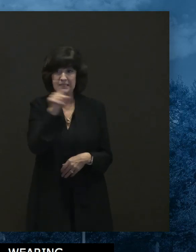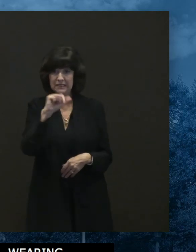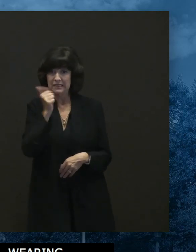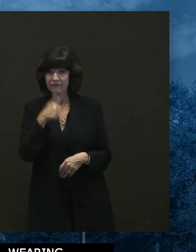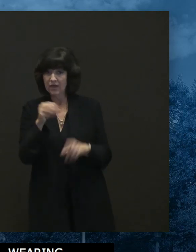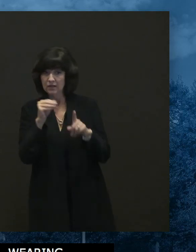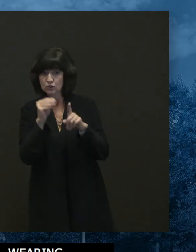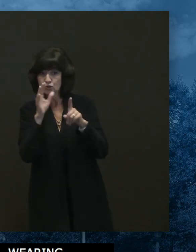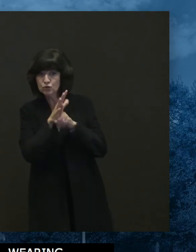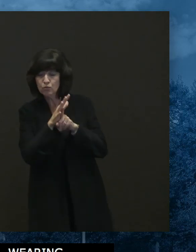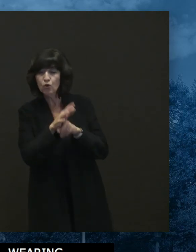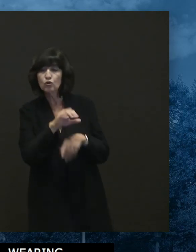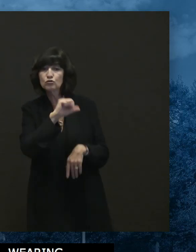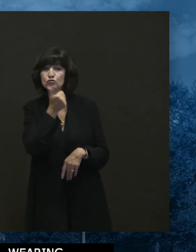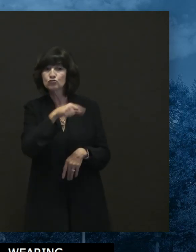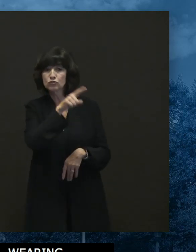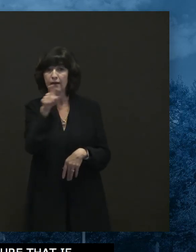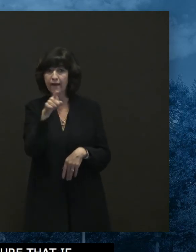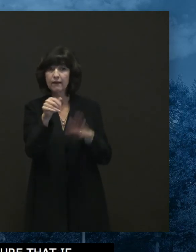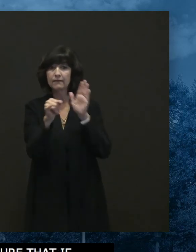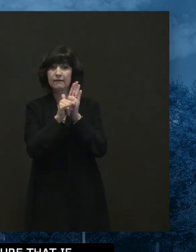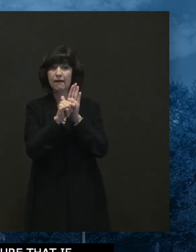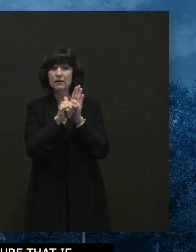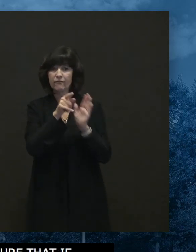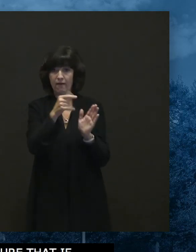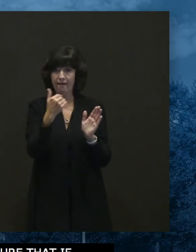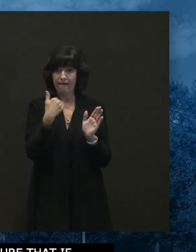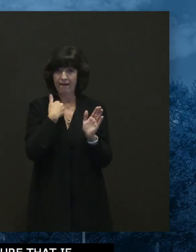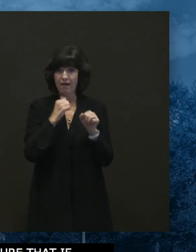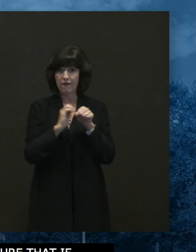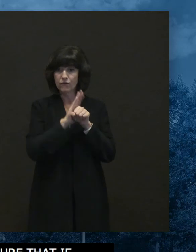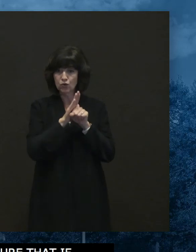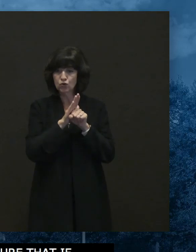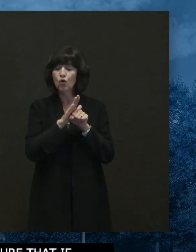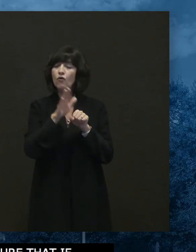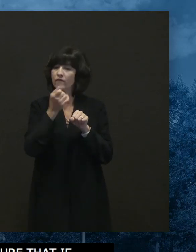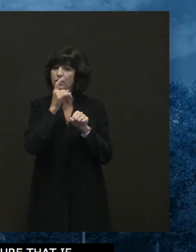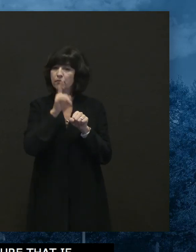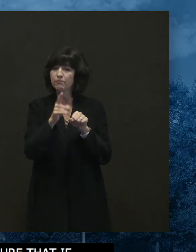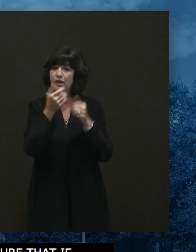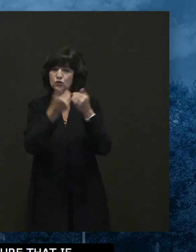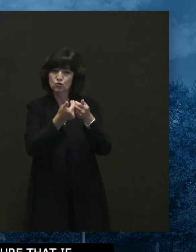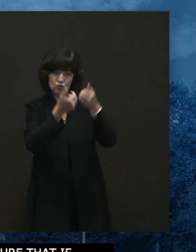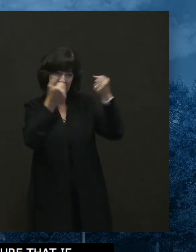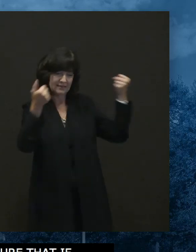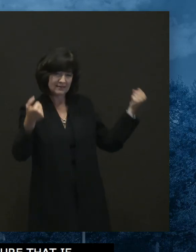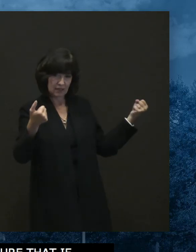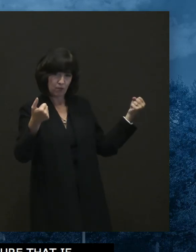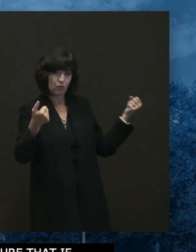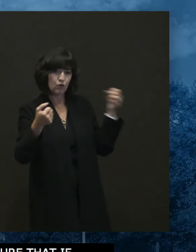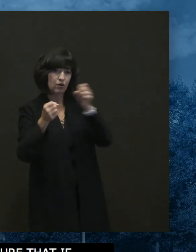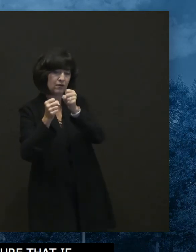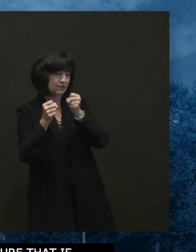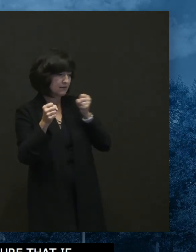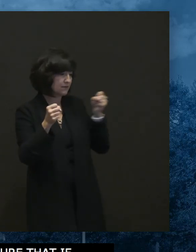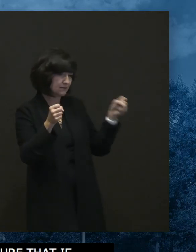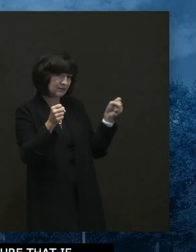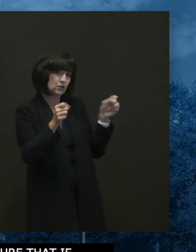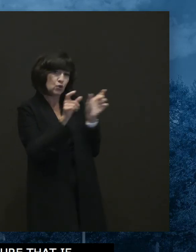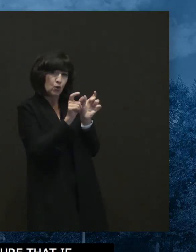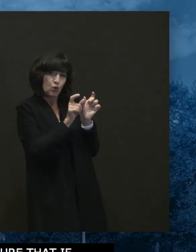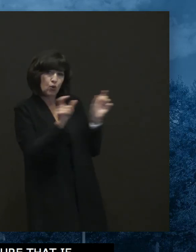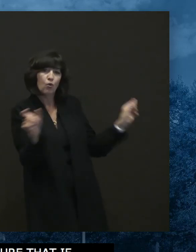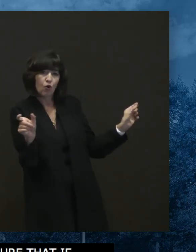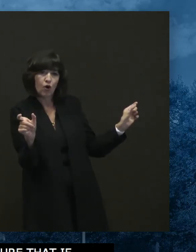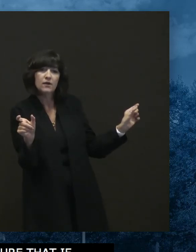positive cases, that appropriate isolation and quarantine is followed. And so